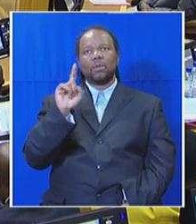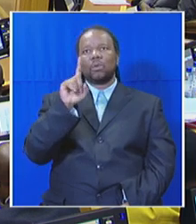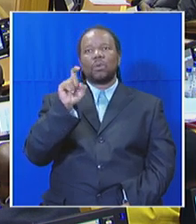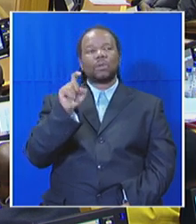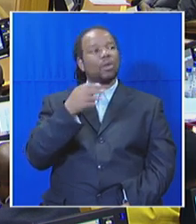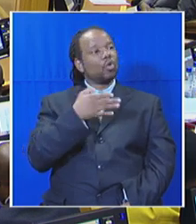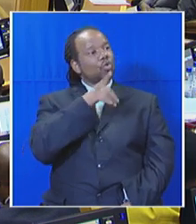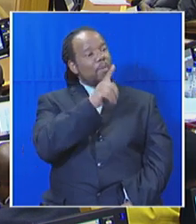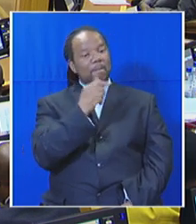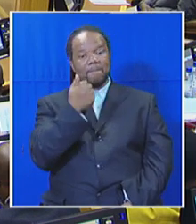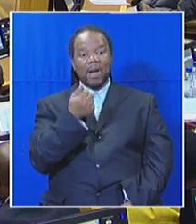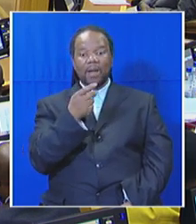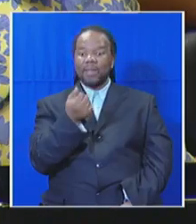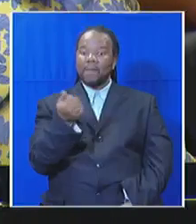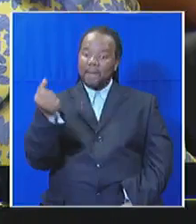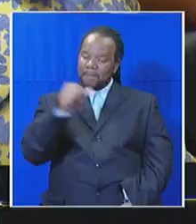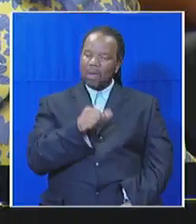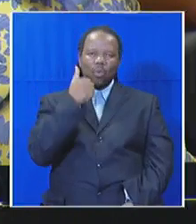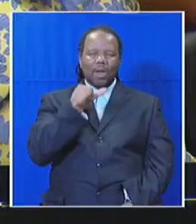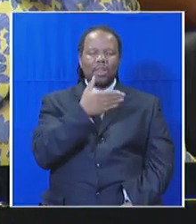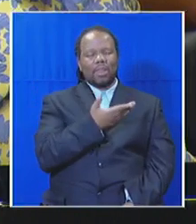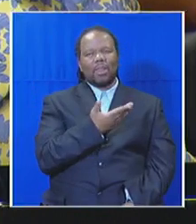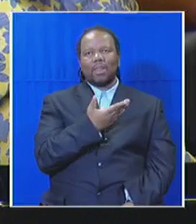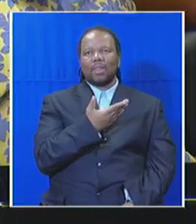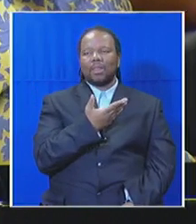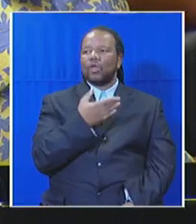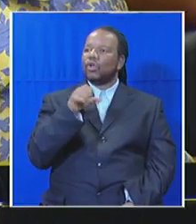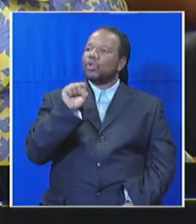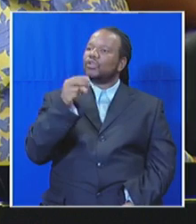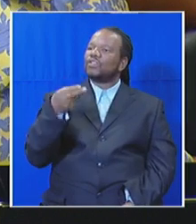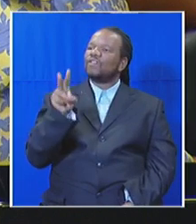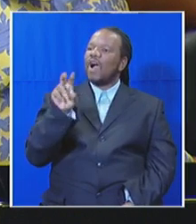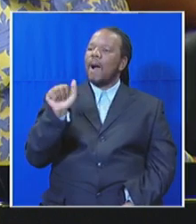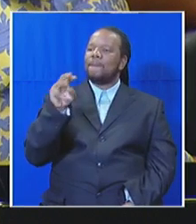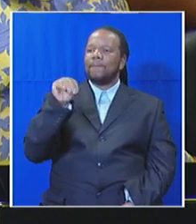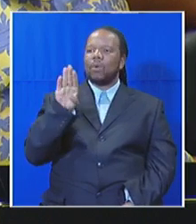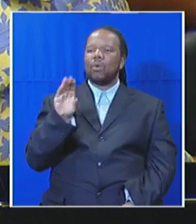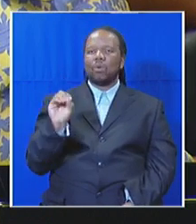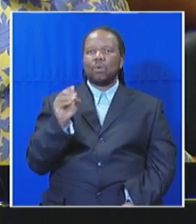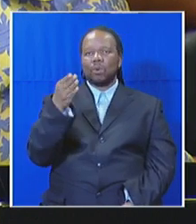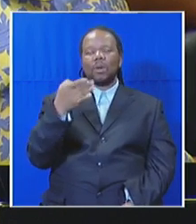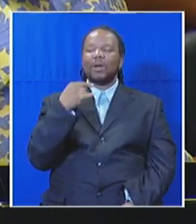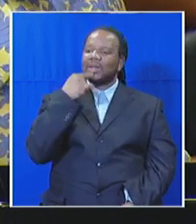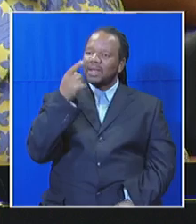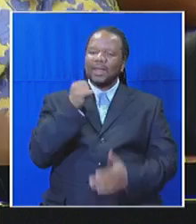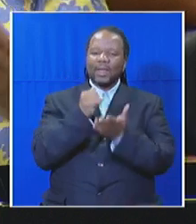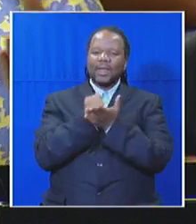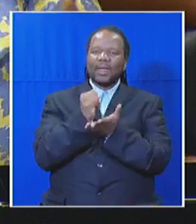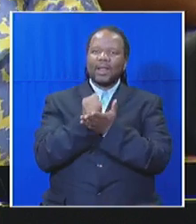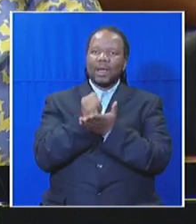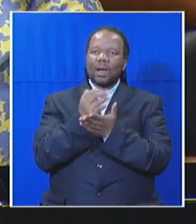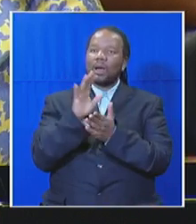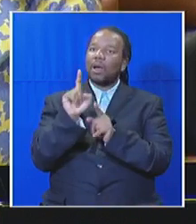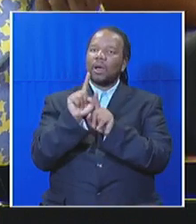back the money. When is he going to do so? Honorable Shibambu, I said earlier on in this house, when